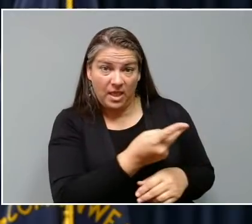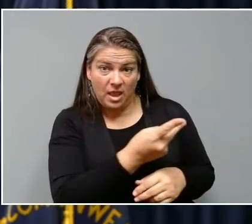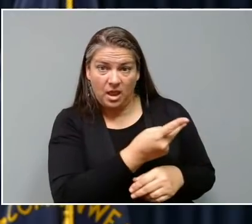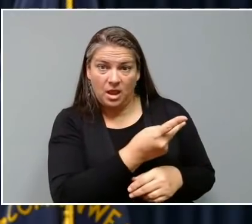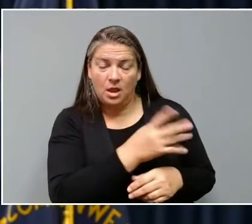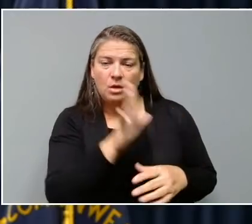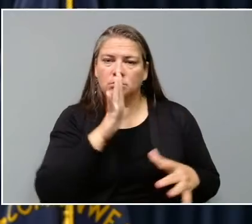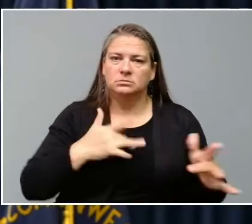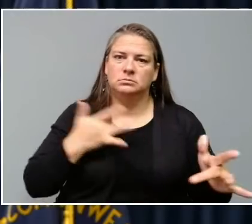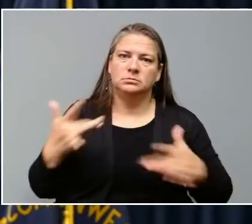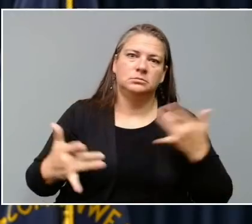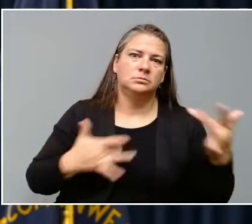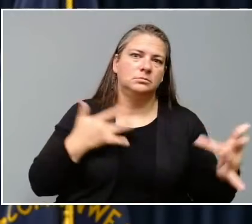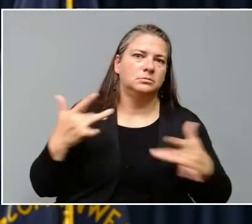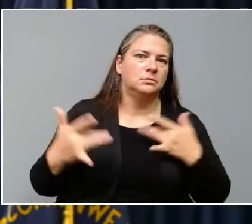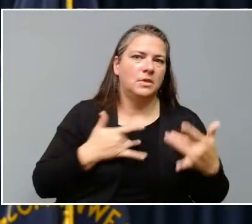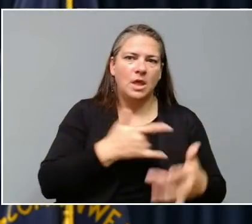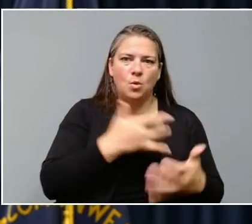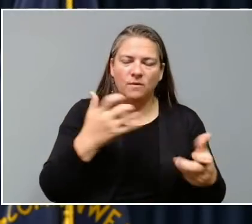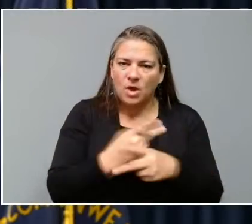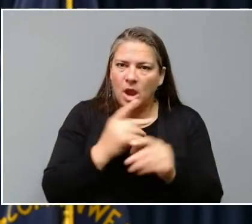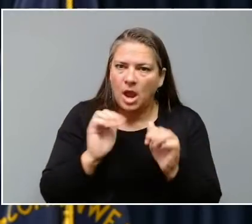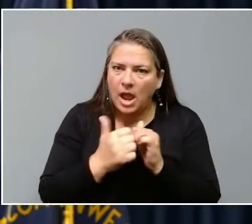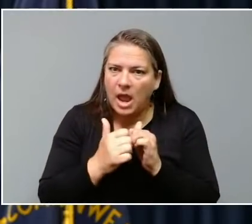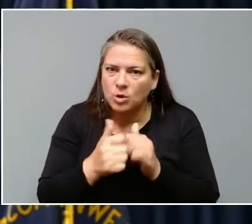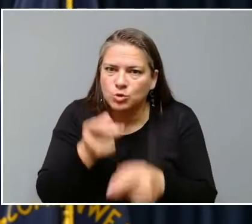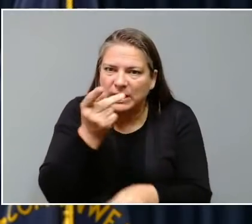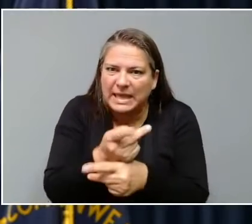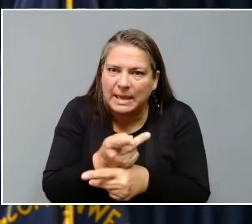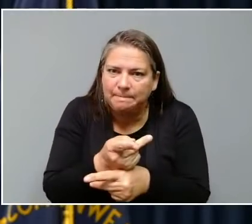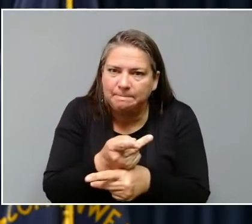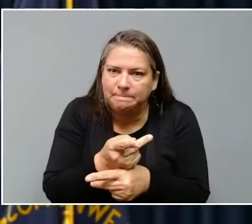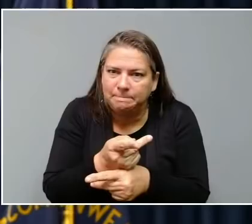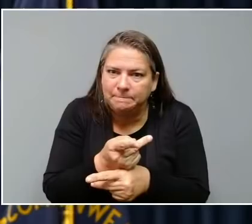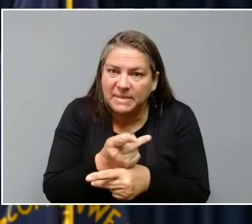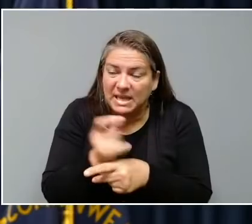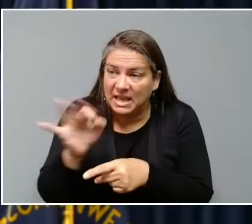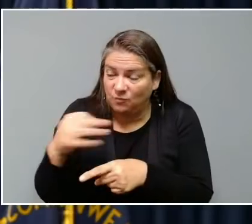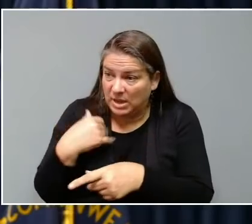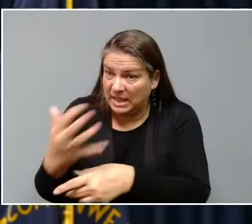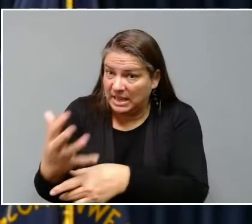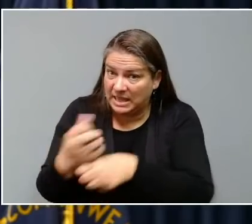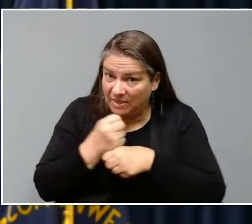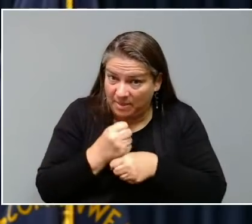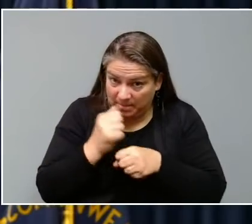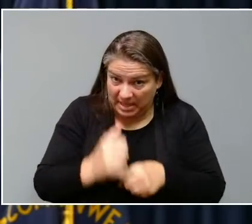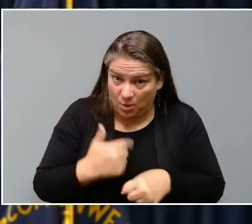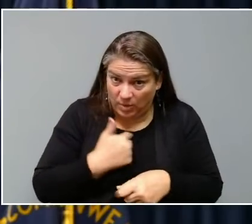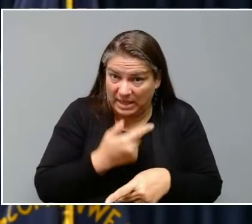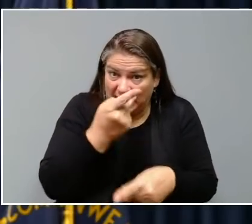excited, they wanted to figure out how to eventually keep anybody who showed up to help